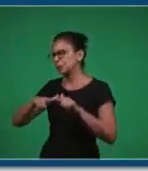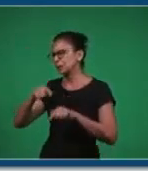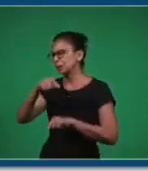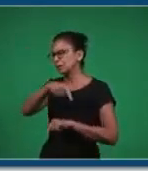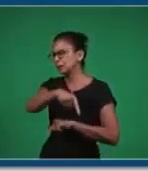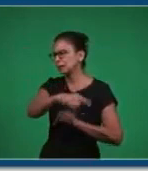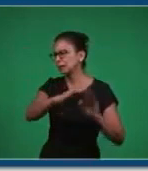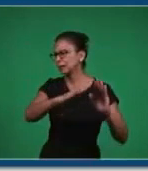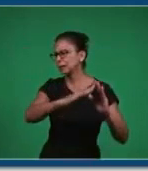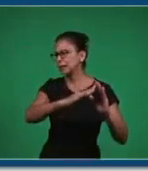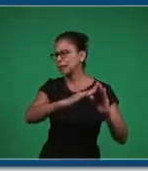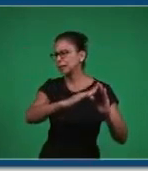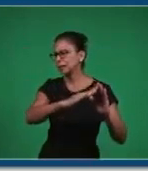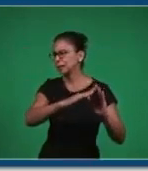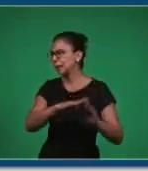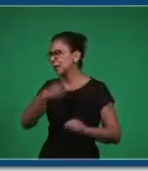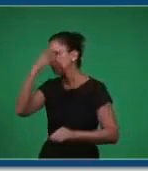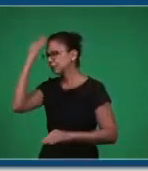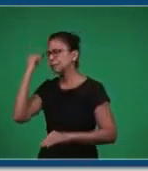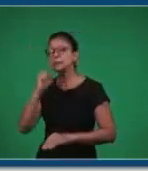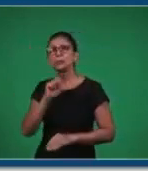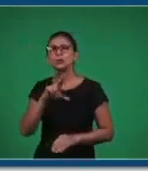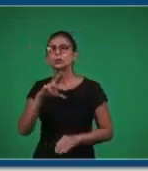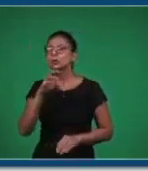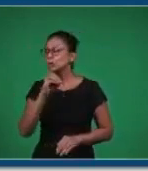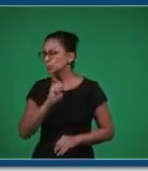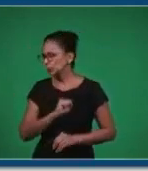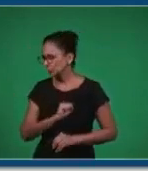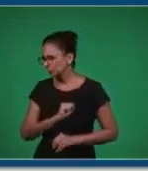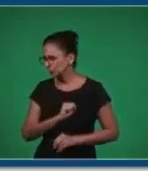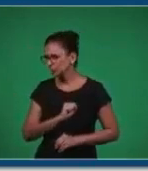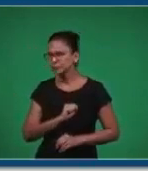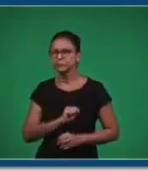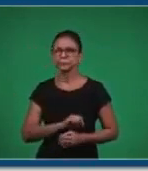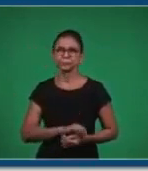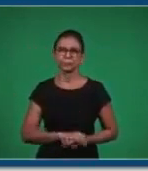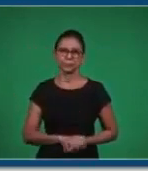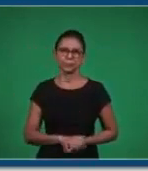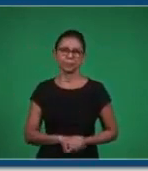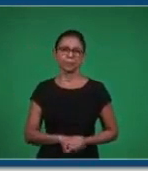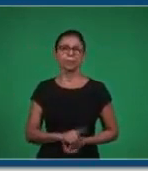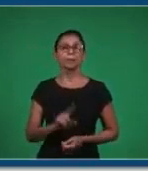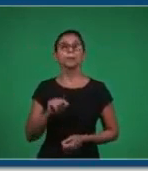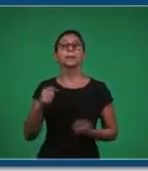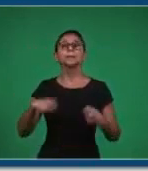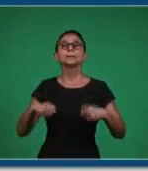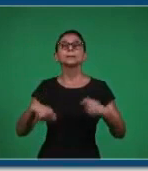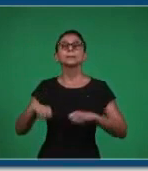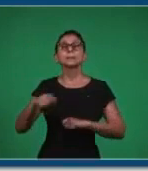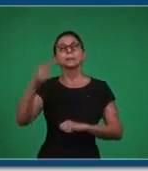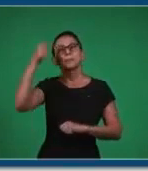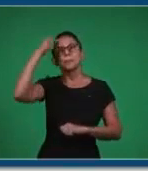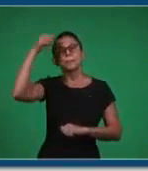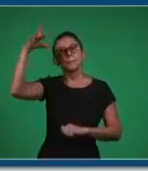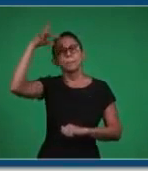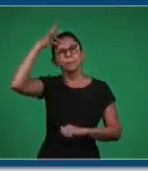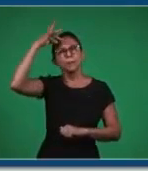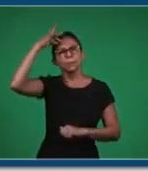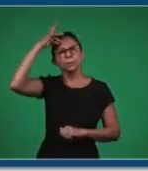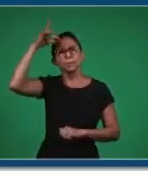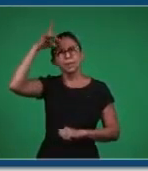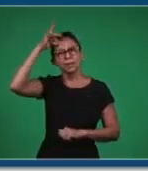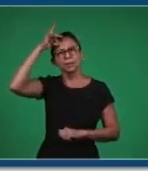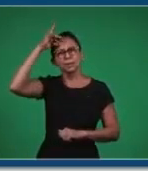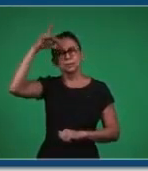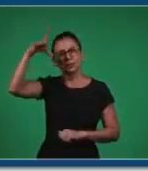the principal's room and say, call my mom to bring the juice or the